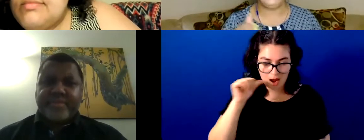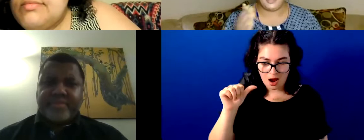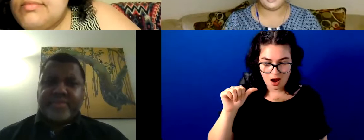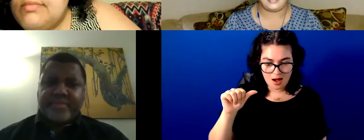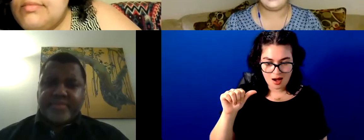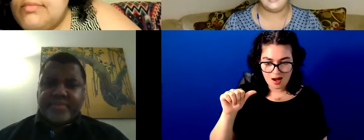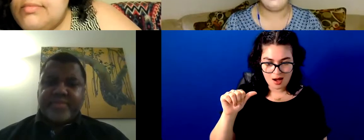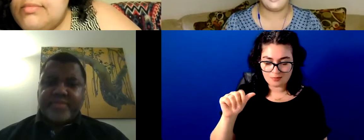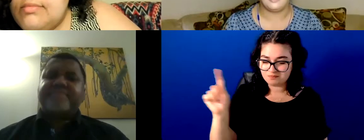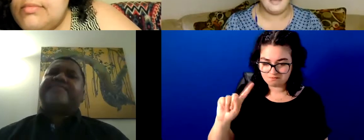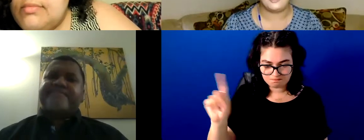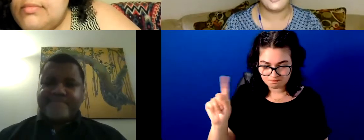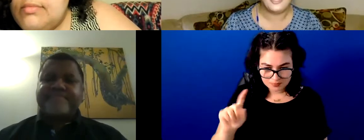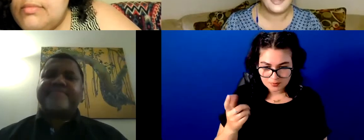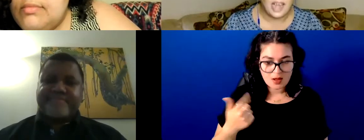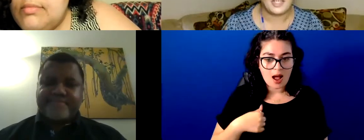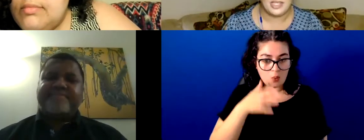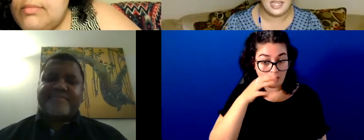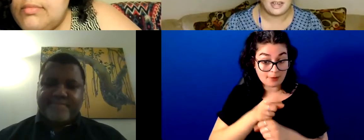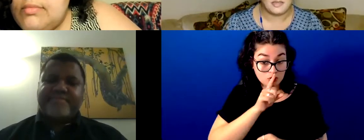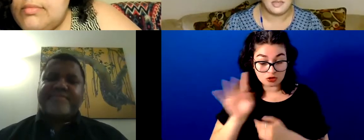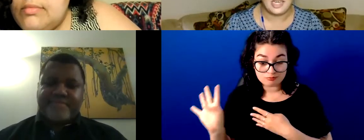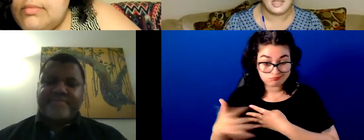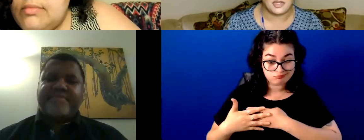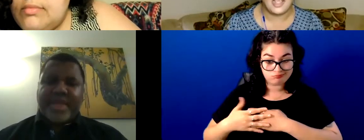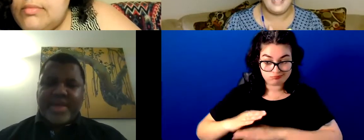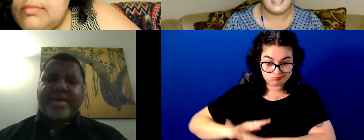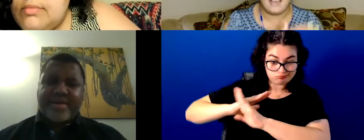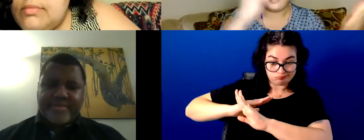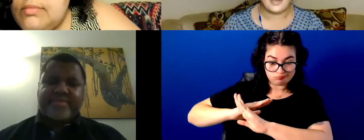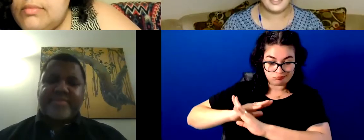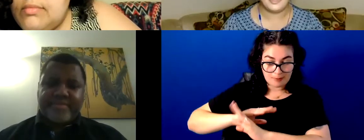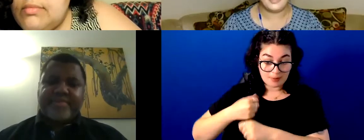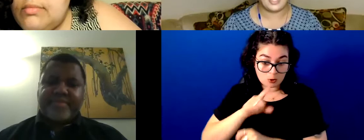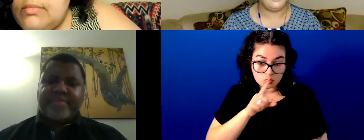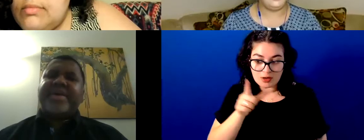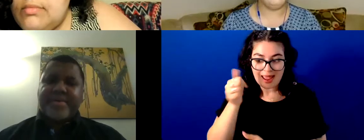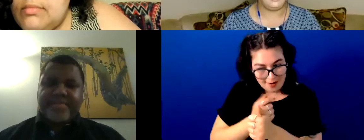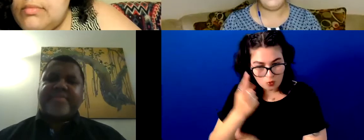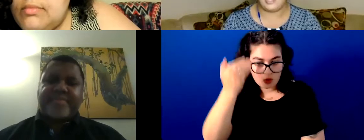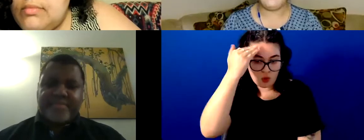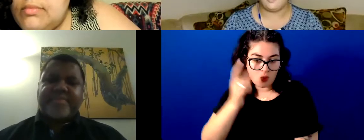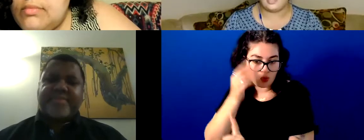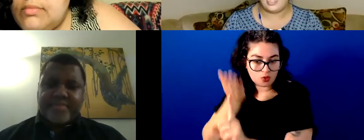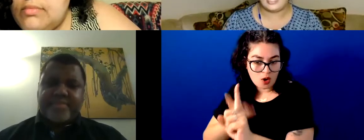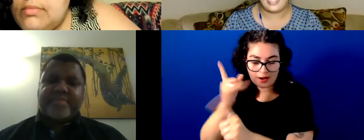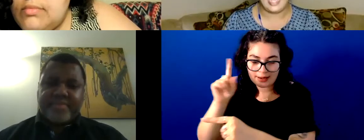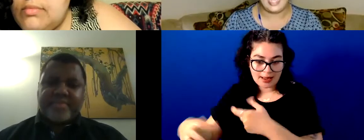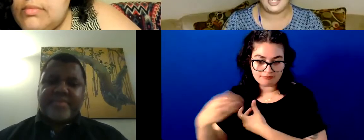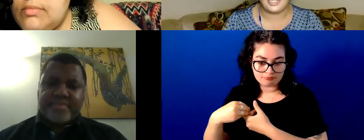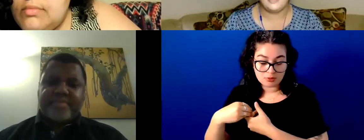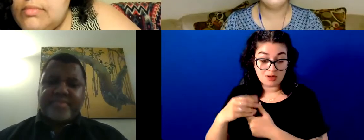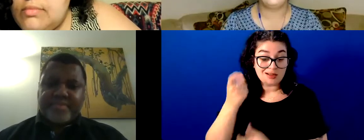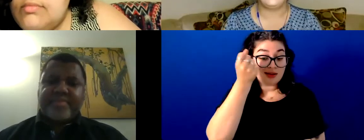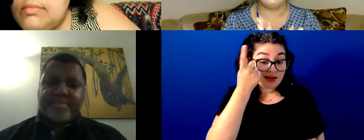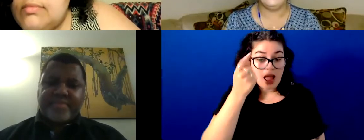your gatekeeper. I will make sure that you're not going to be in our community, and make sure that everybody knows who you are. I'm not for cancel culture,